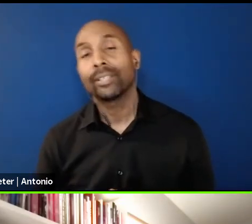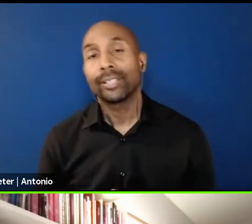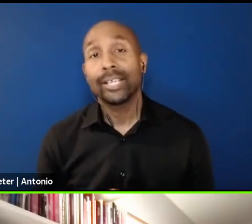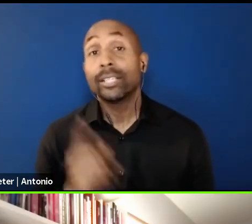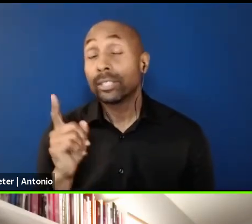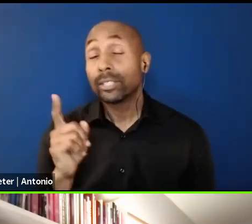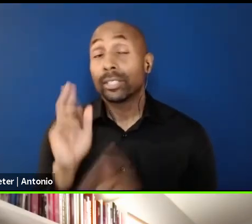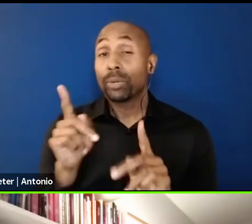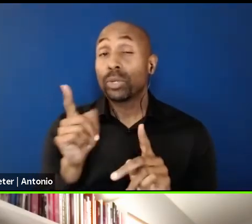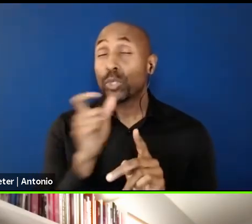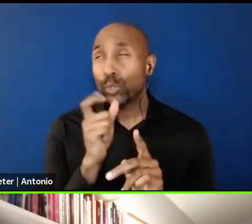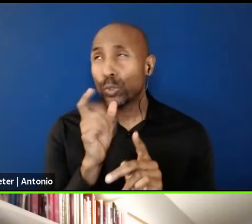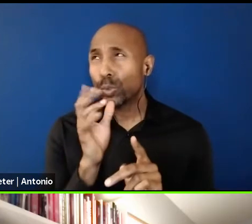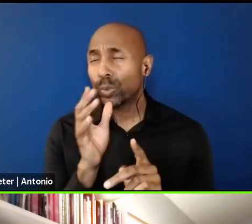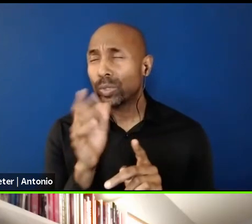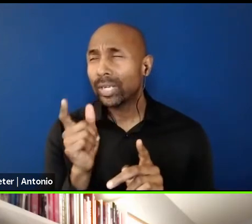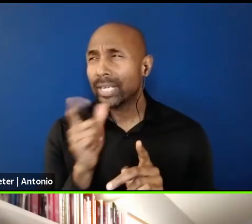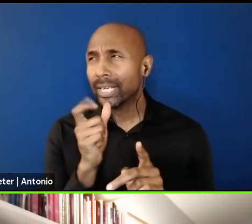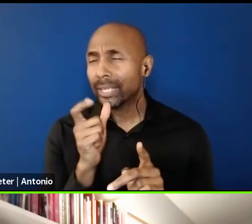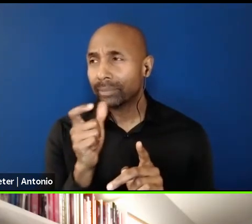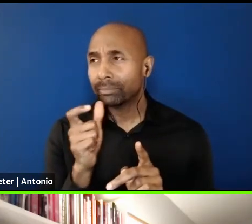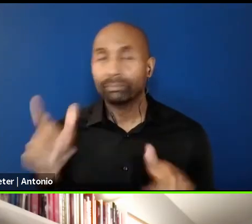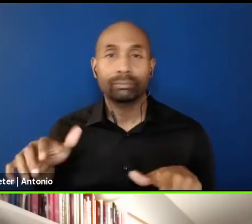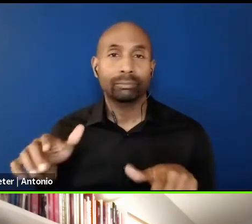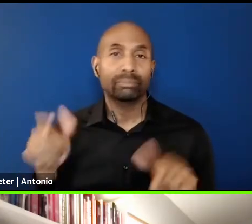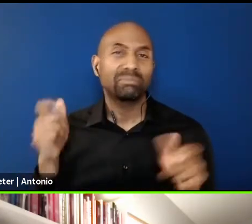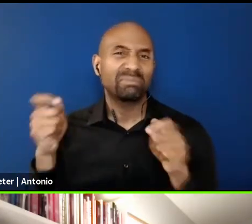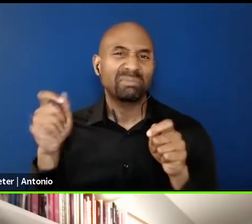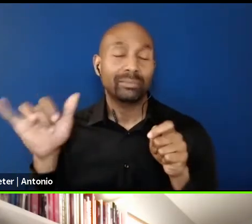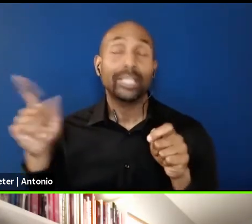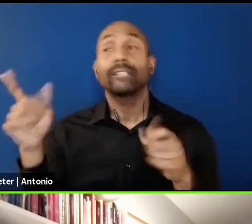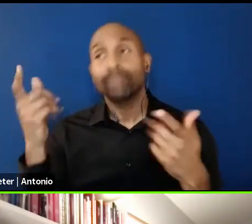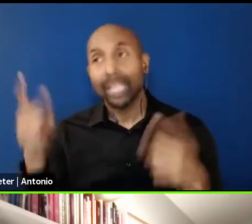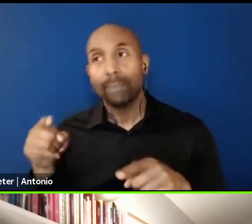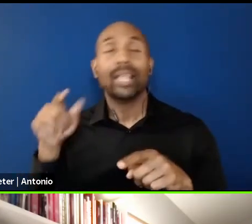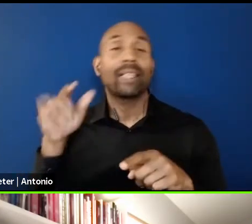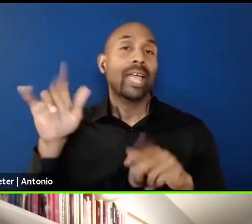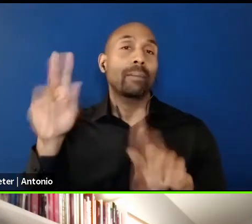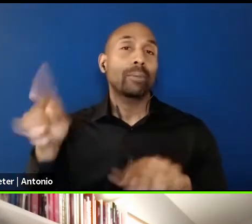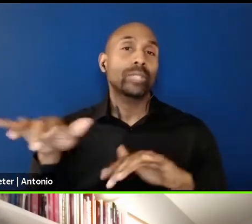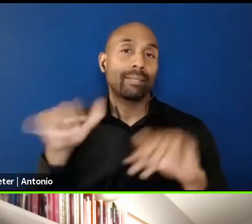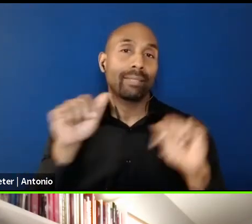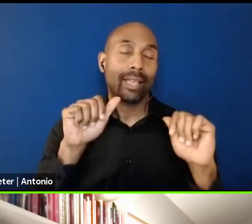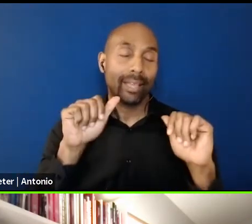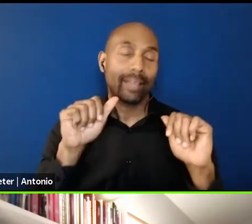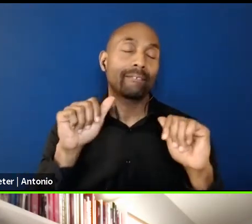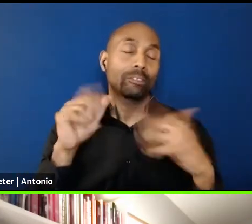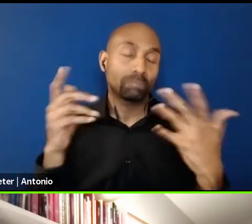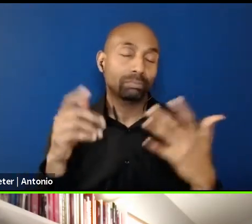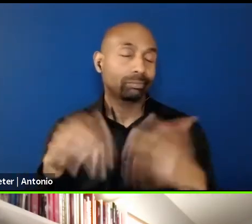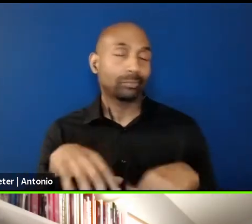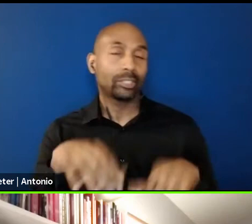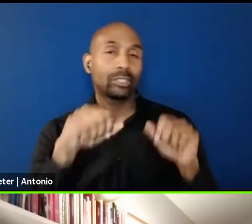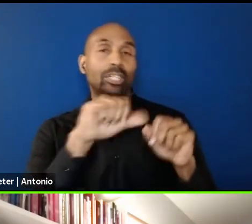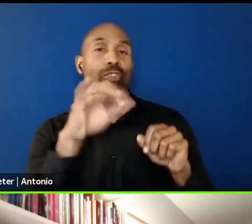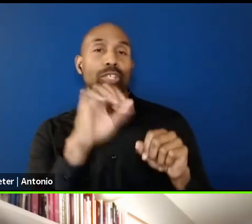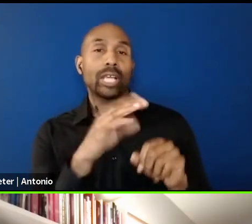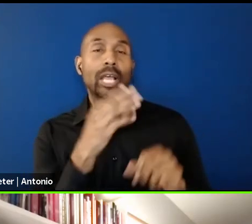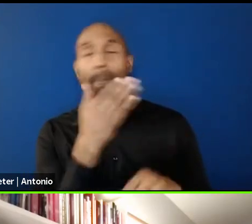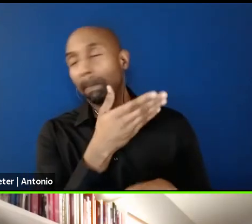the person who was in charge of it left to take a job elsewhere.